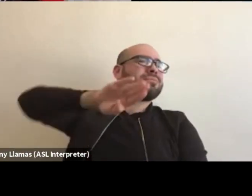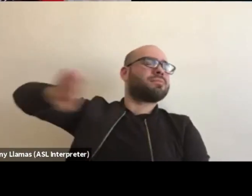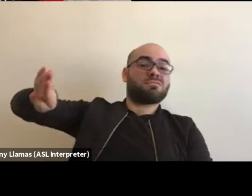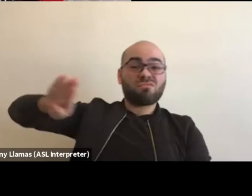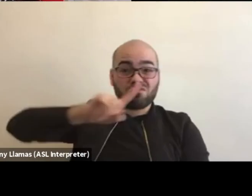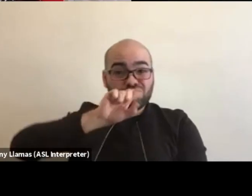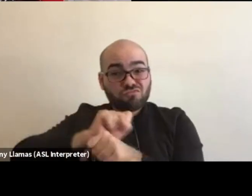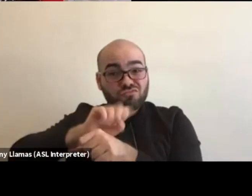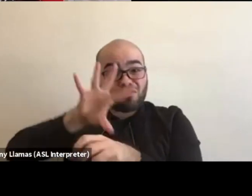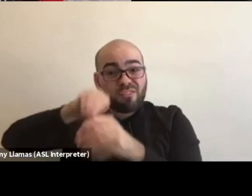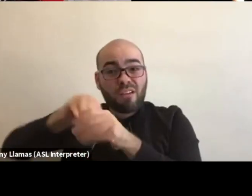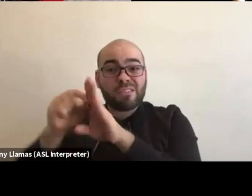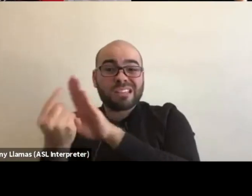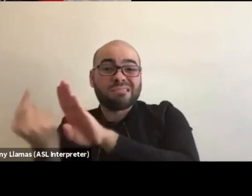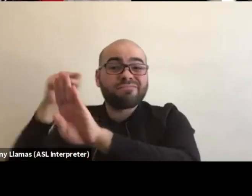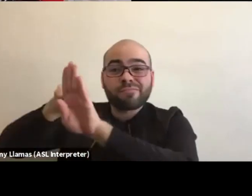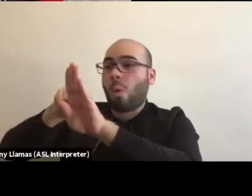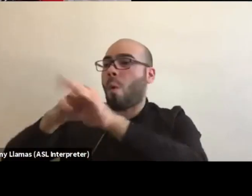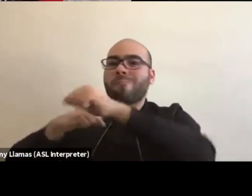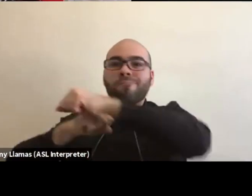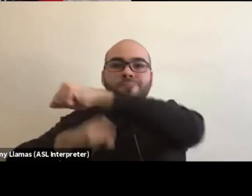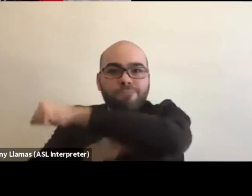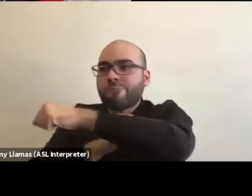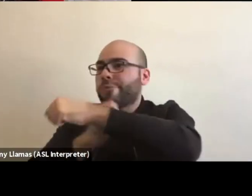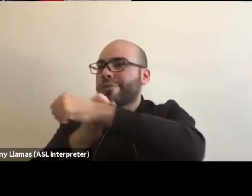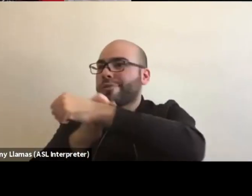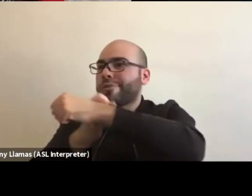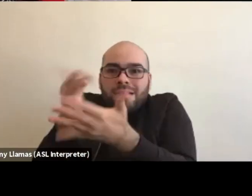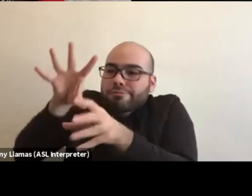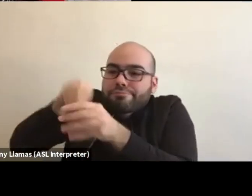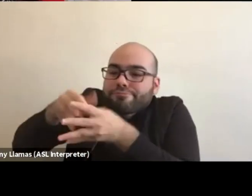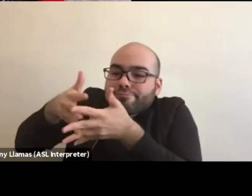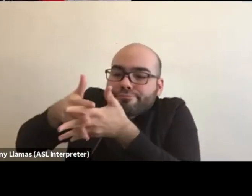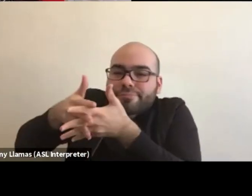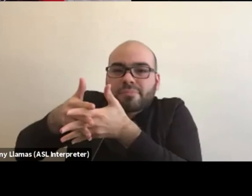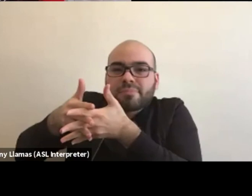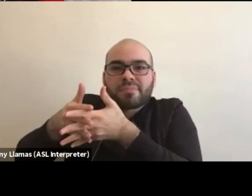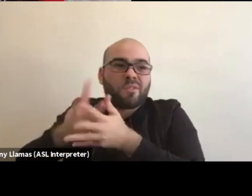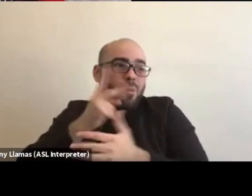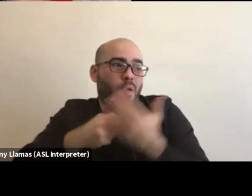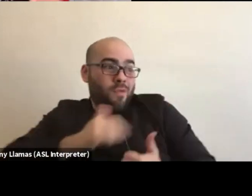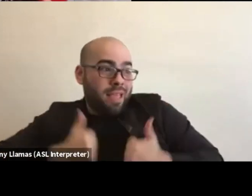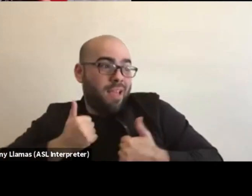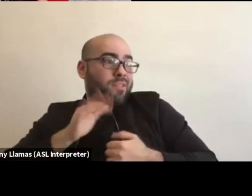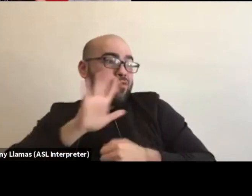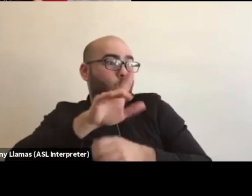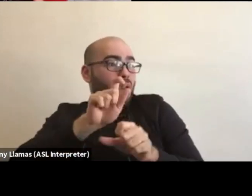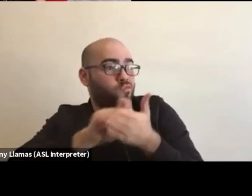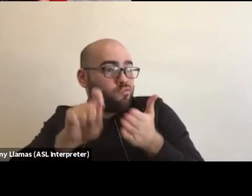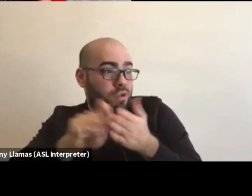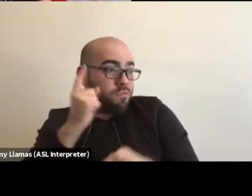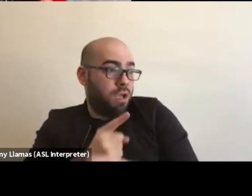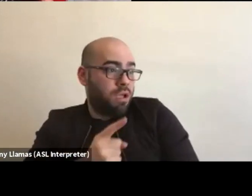into your life and also into your work, which is super exciting. Yeah, and it's a way of seeing the world. You